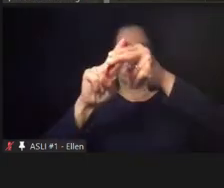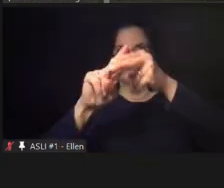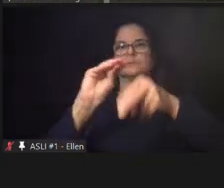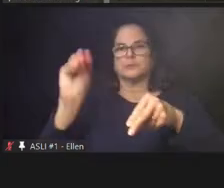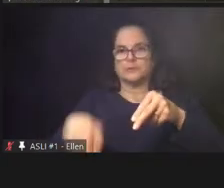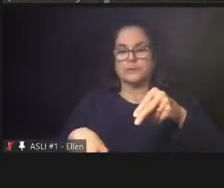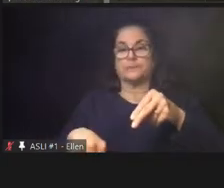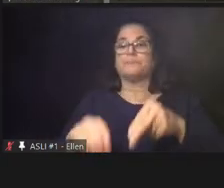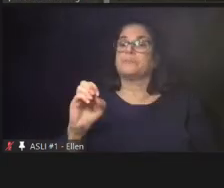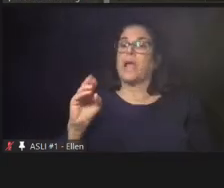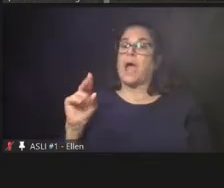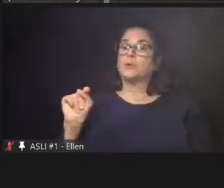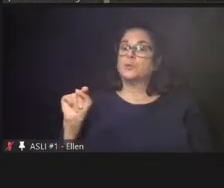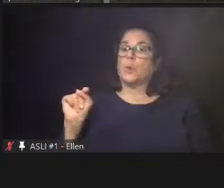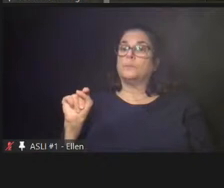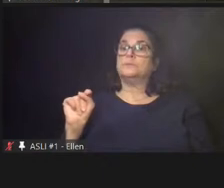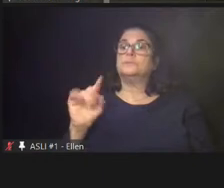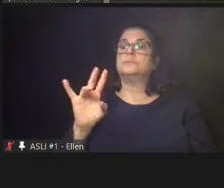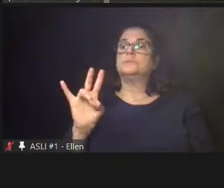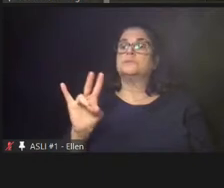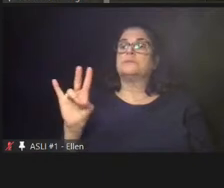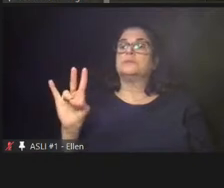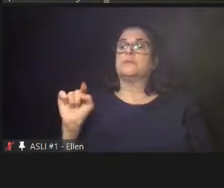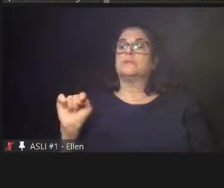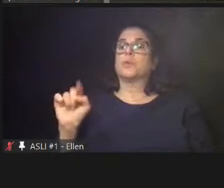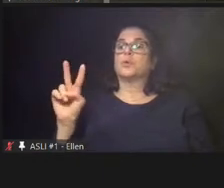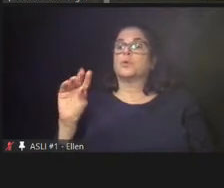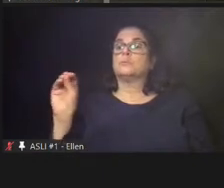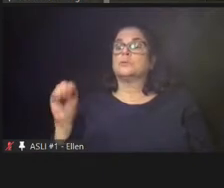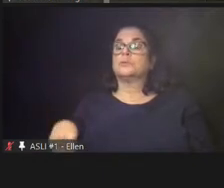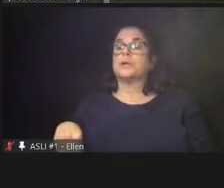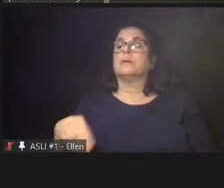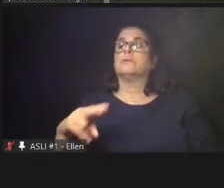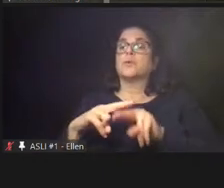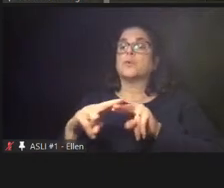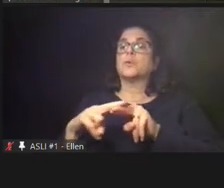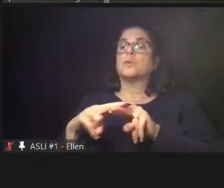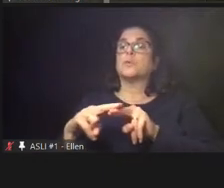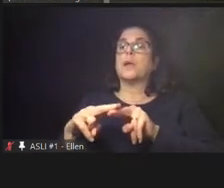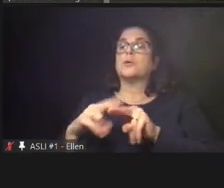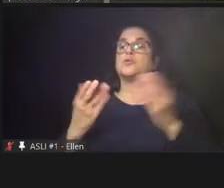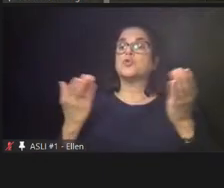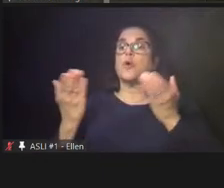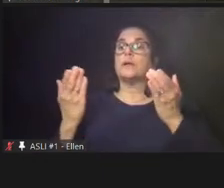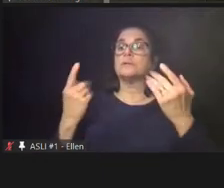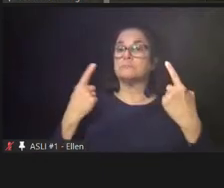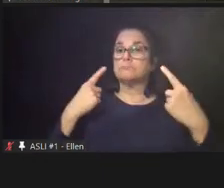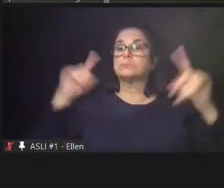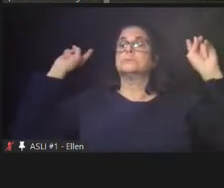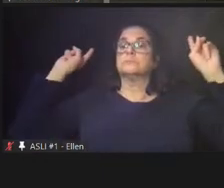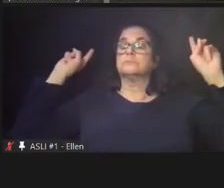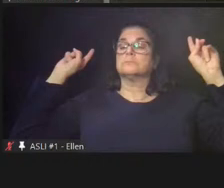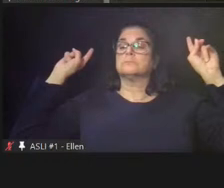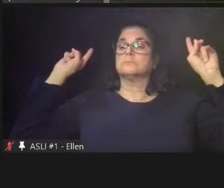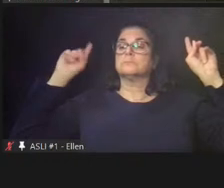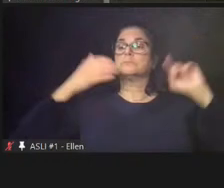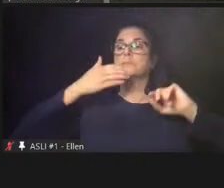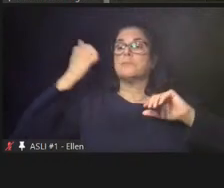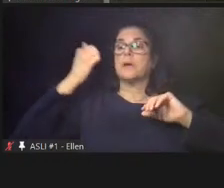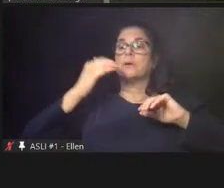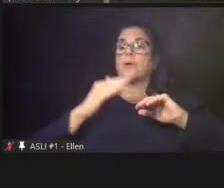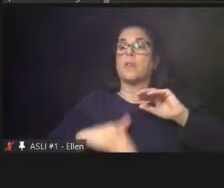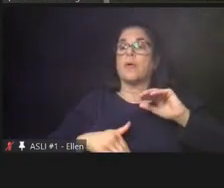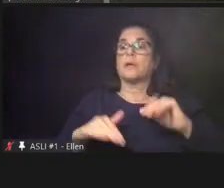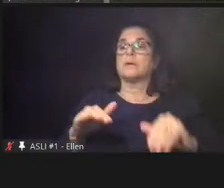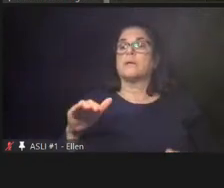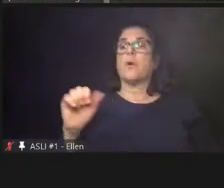in October, 77.2% of system-wide rail service was delivered, which is an increase from the